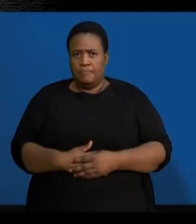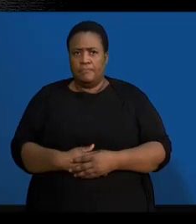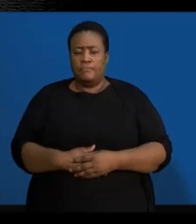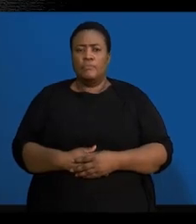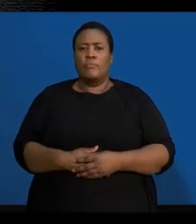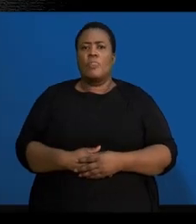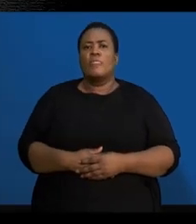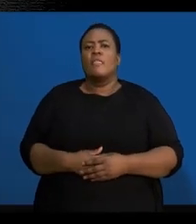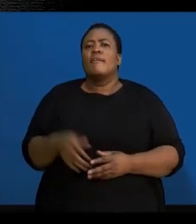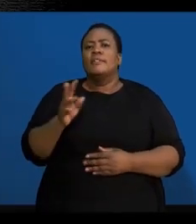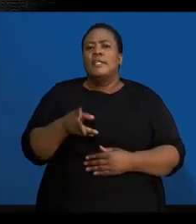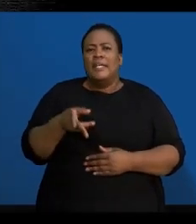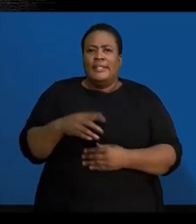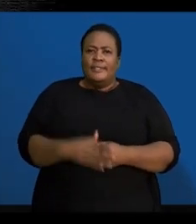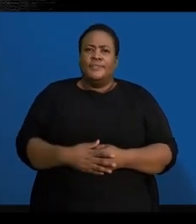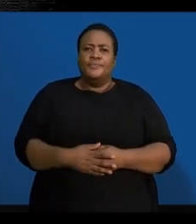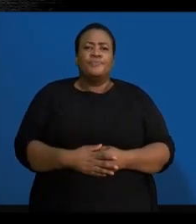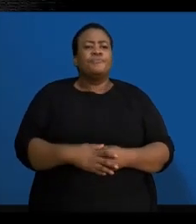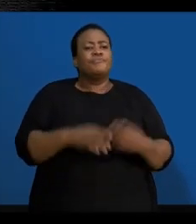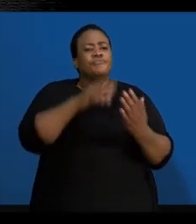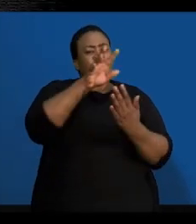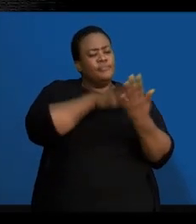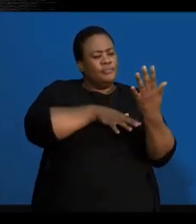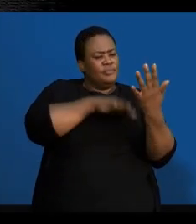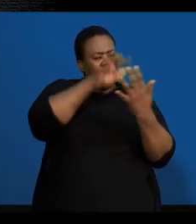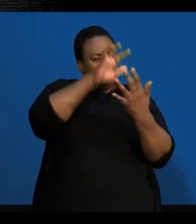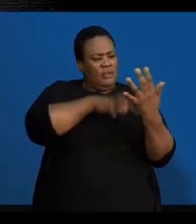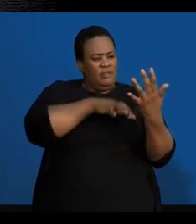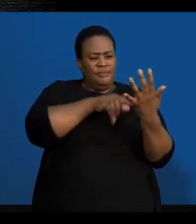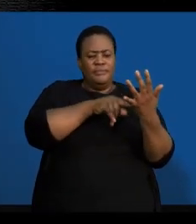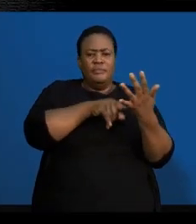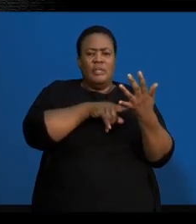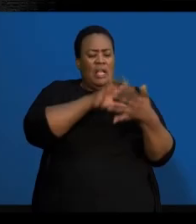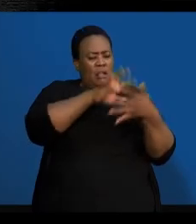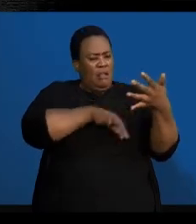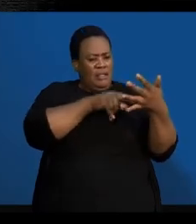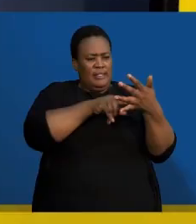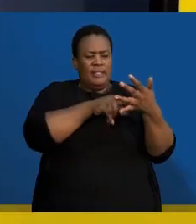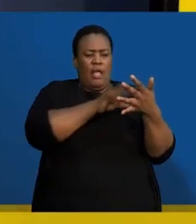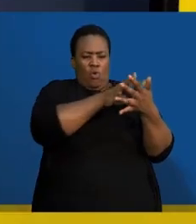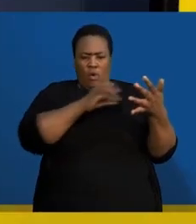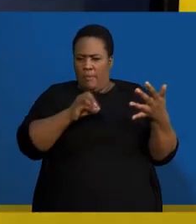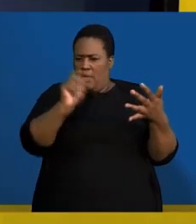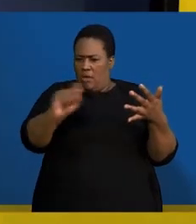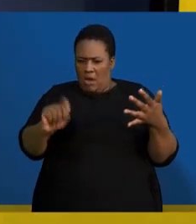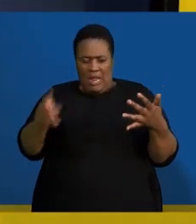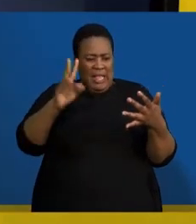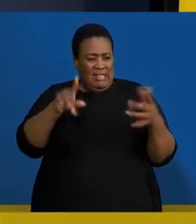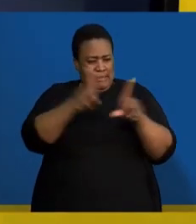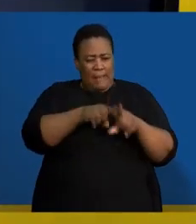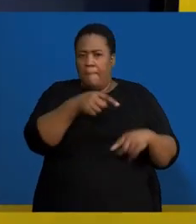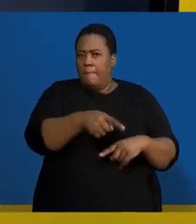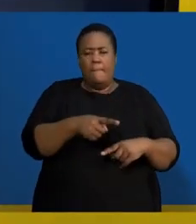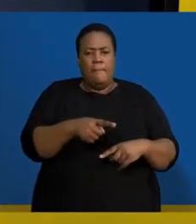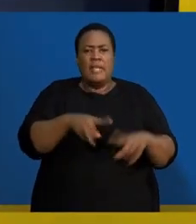Don't just repeat or rephrase the sources. You have to use your own words. Just like when you were answering those short